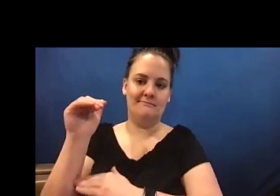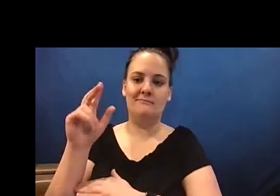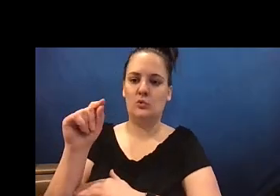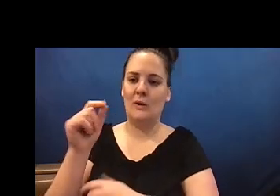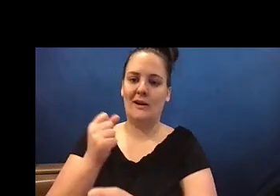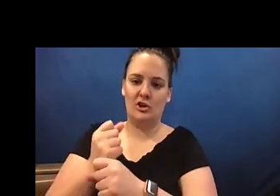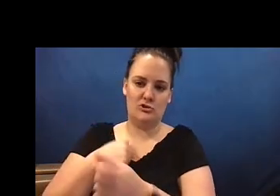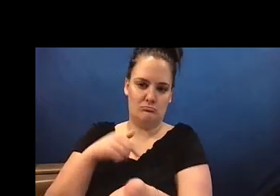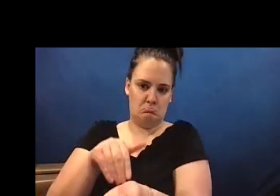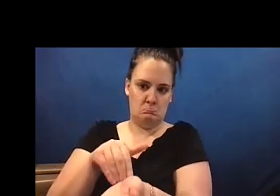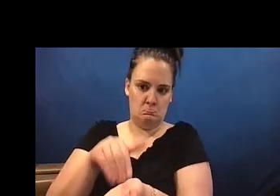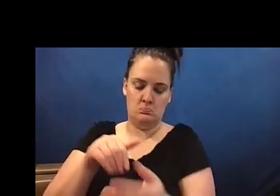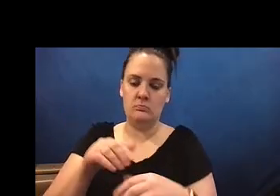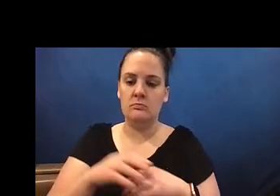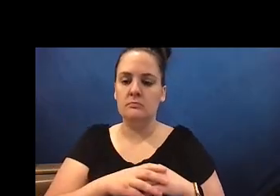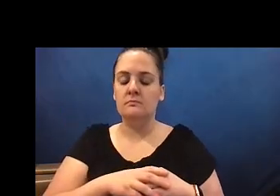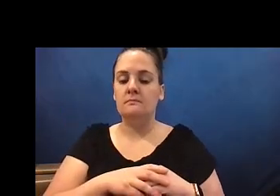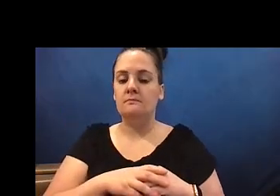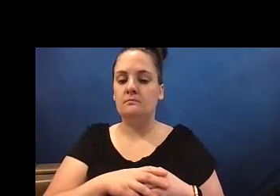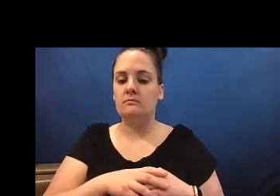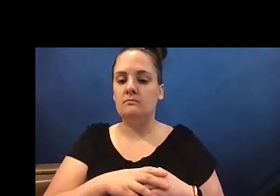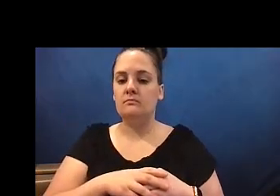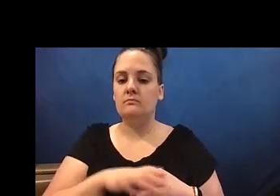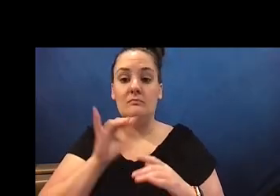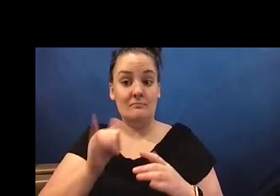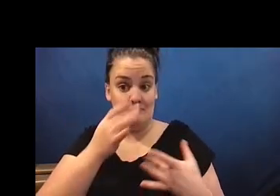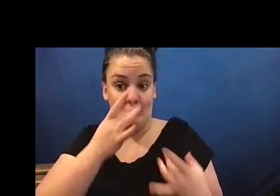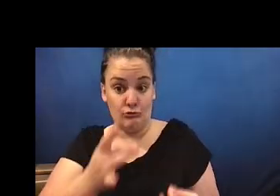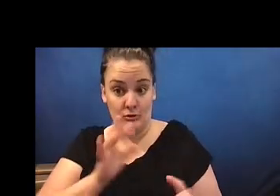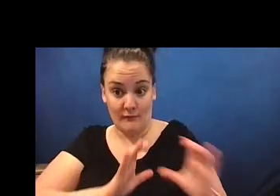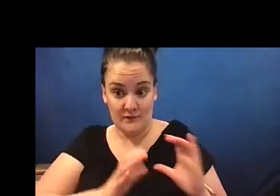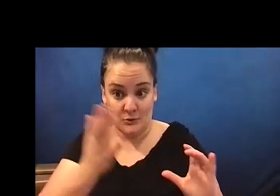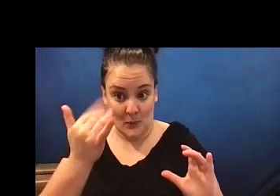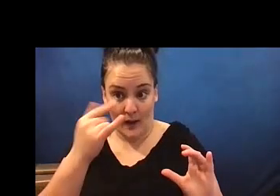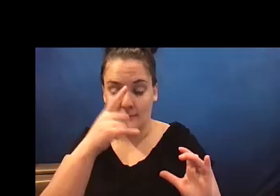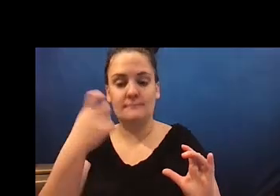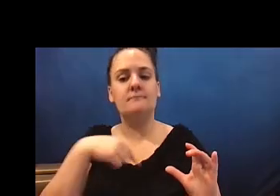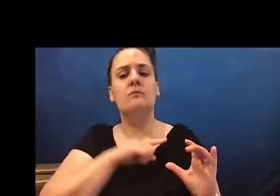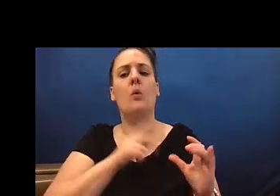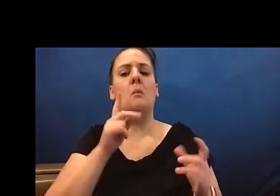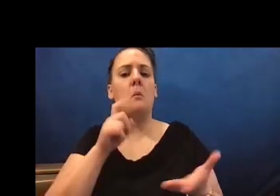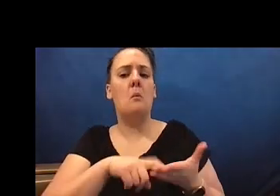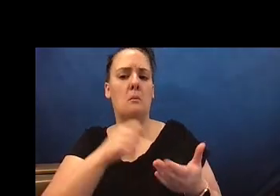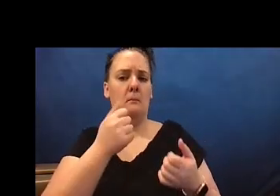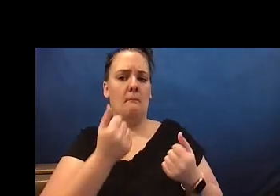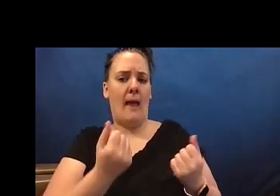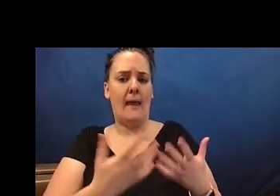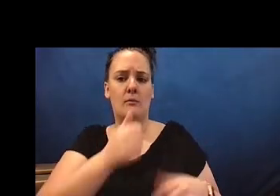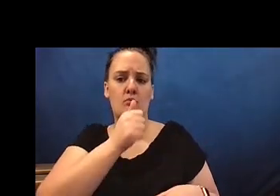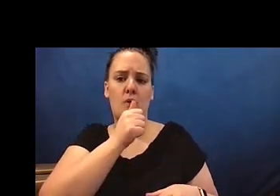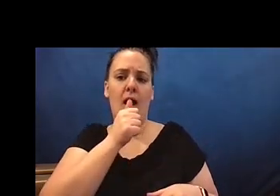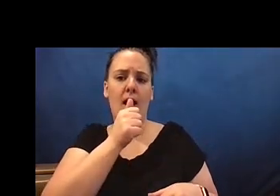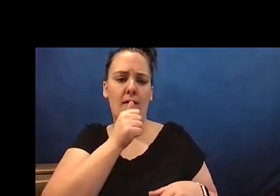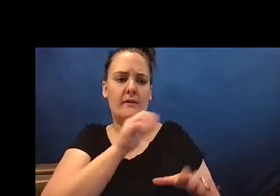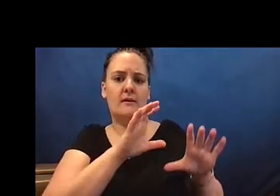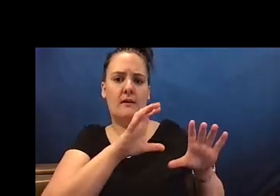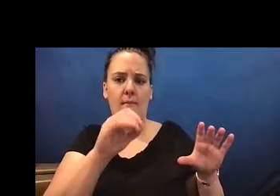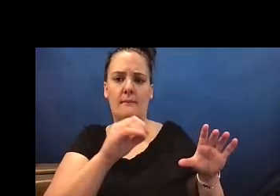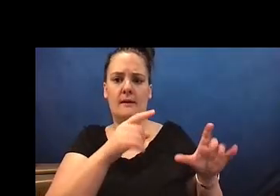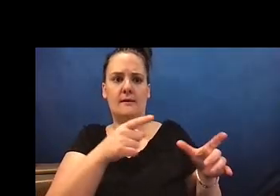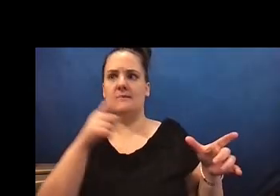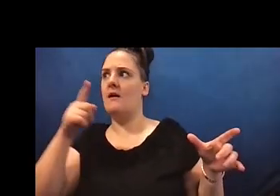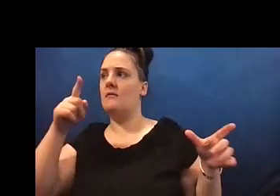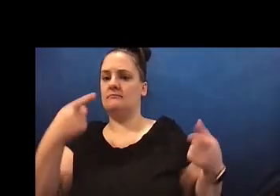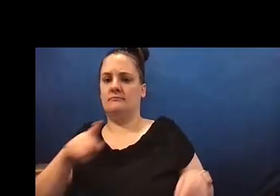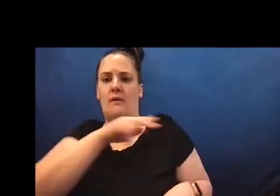important conversation. As we look at practices being acquired by hospital systems, there becomes sort of this interplay of